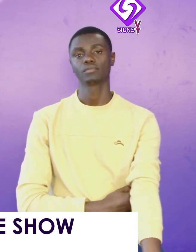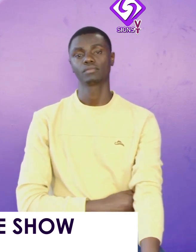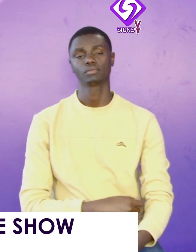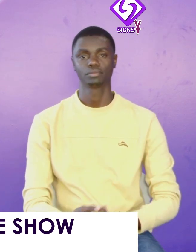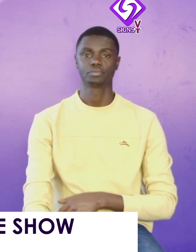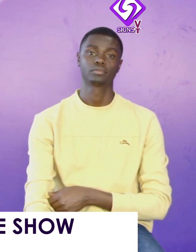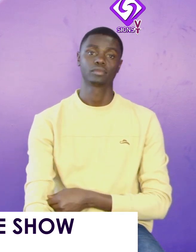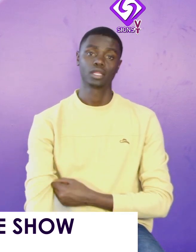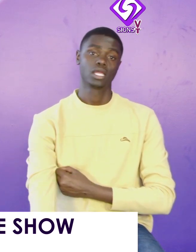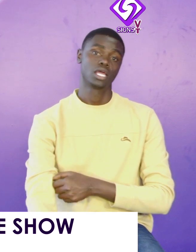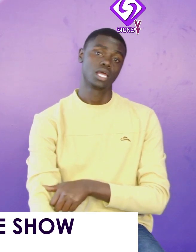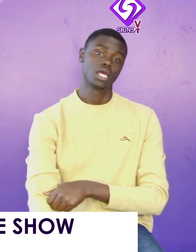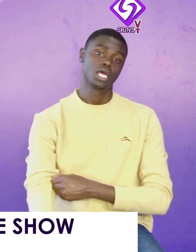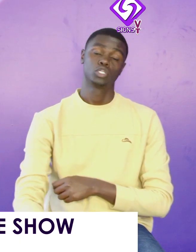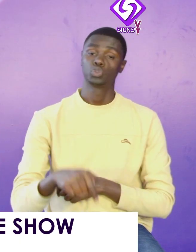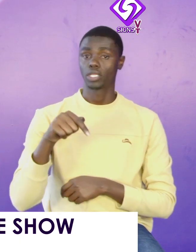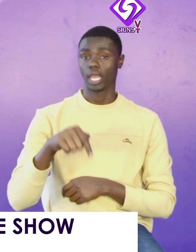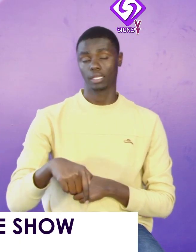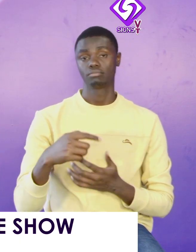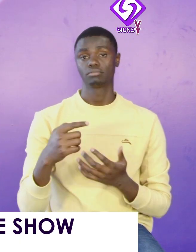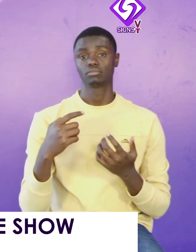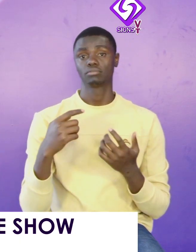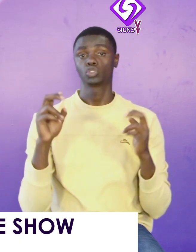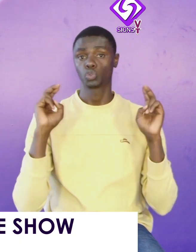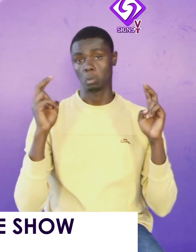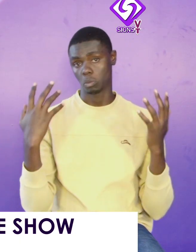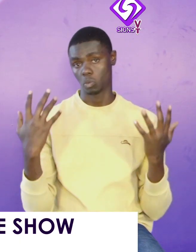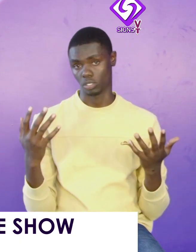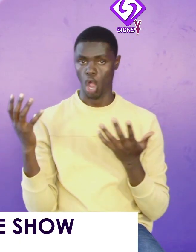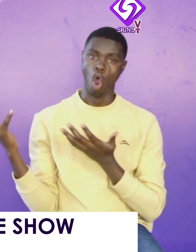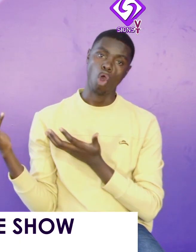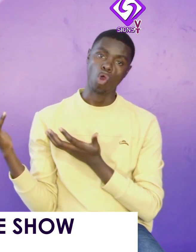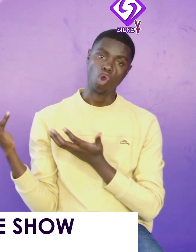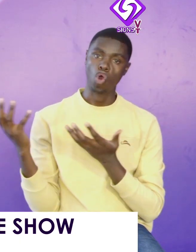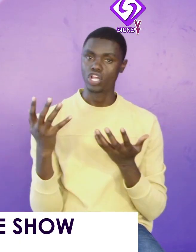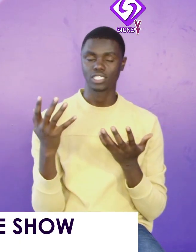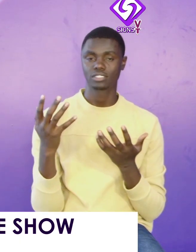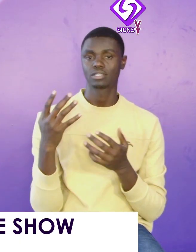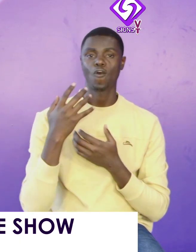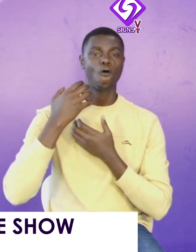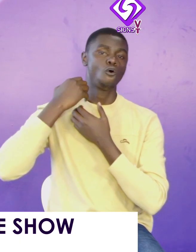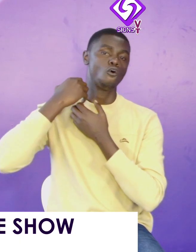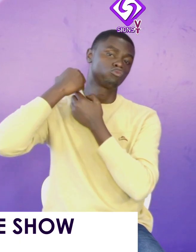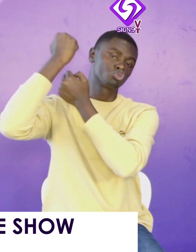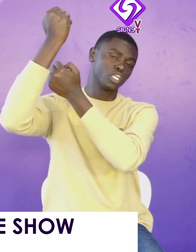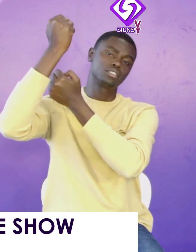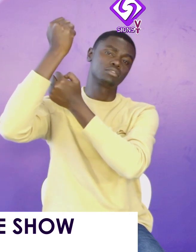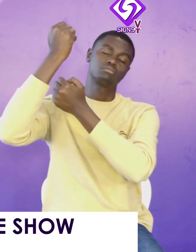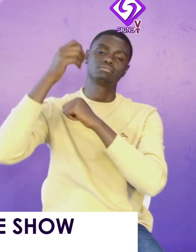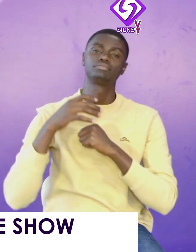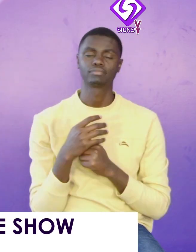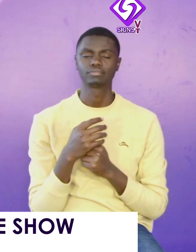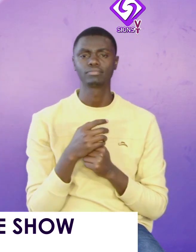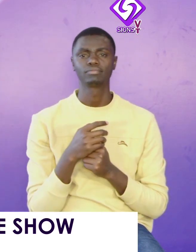I'm talking about causes of suicide. Causes of suicide. What comes to your